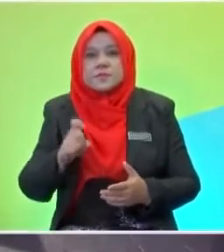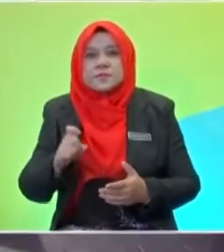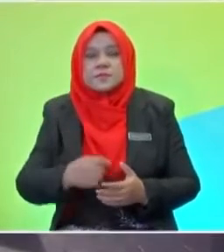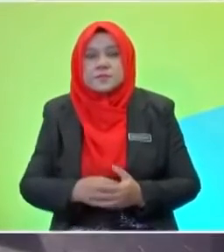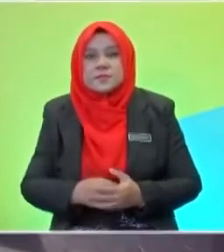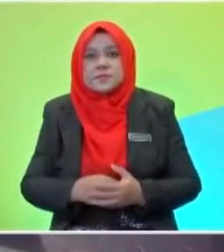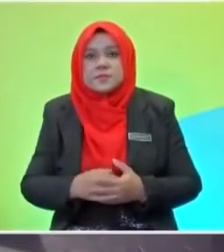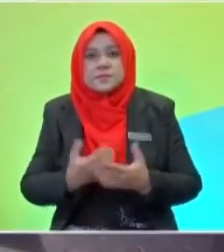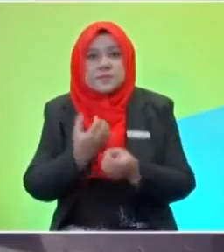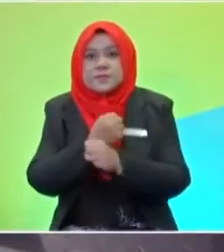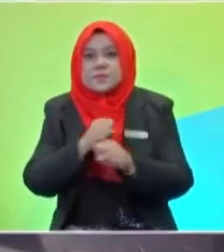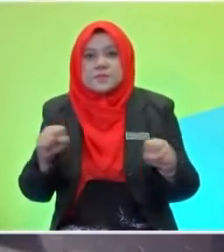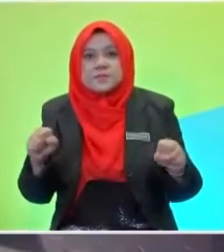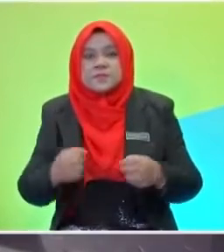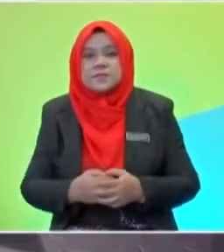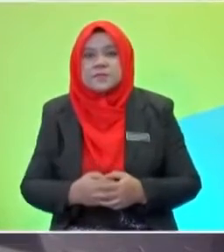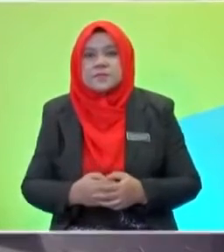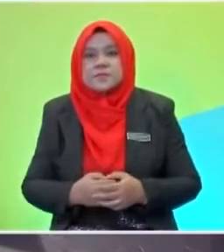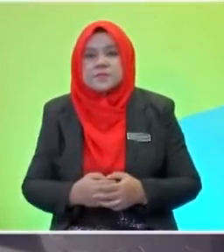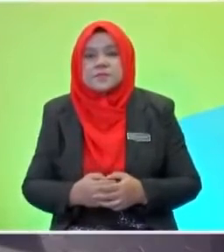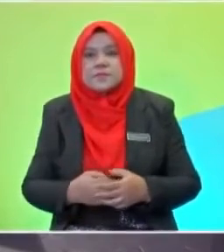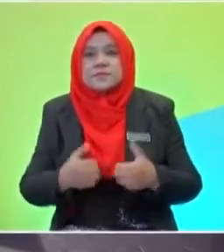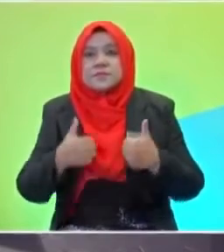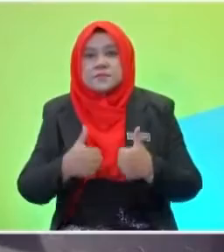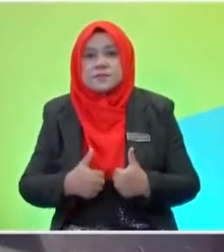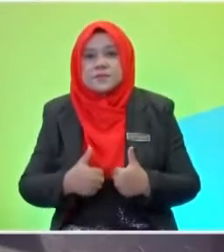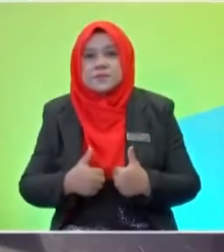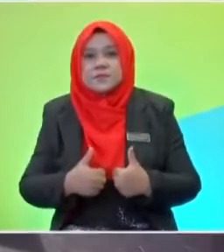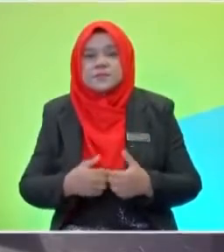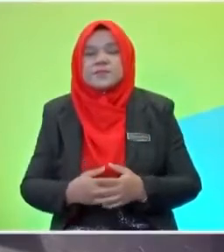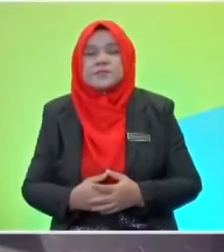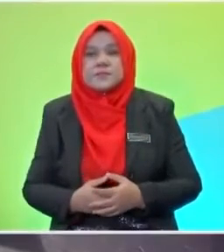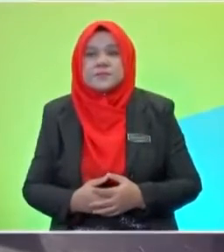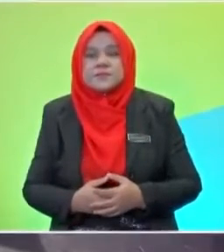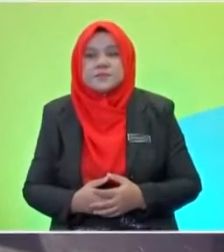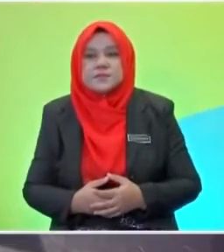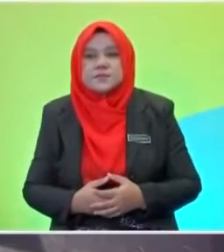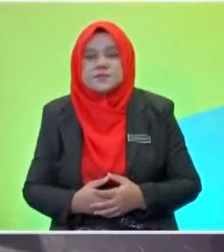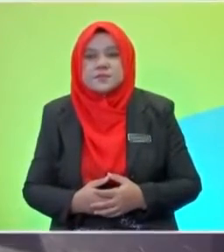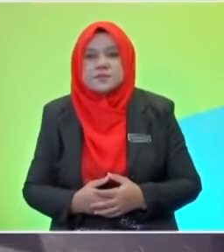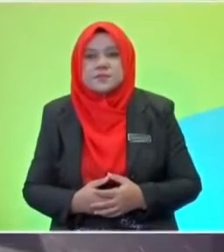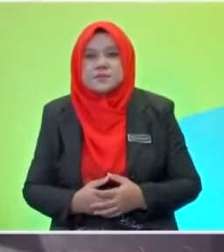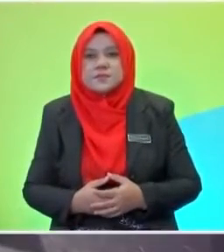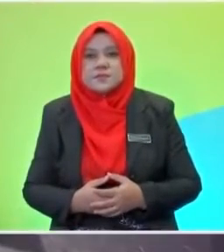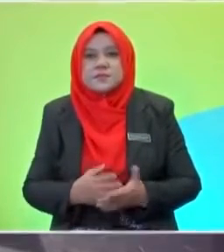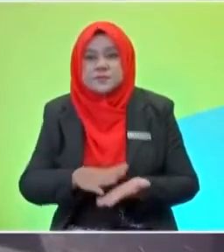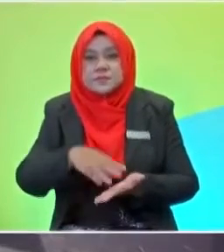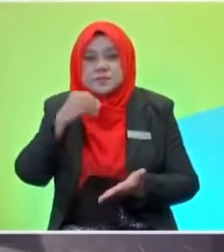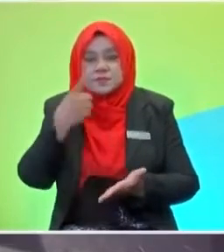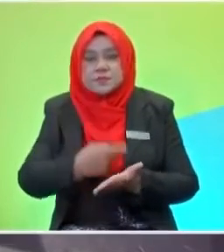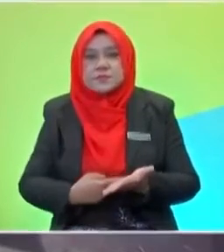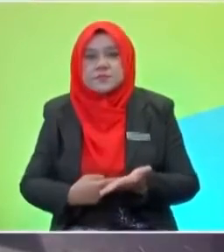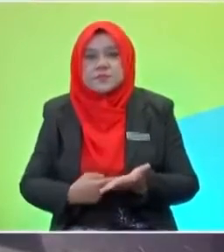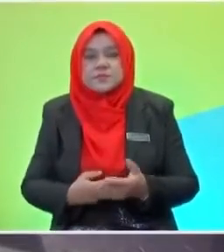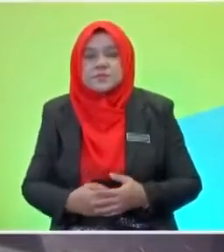as well, are you ready for today's lesson? If you're ready, give us a thumbs up. Okay, very awesome. Good. Everybody is ready. So what are we learning next, sir? Okay, next